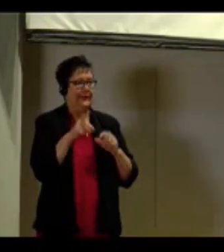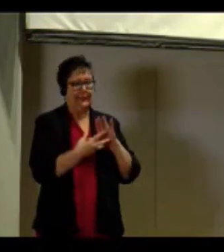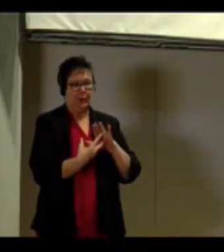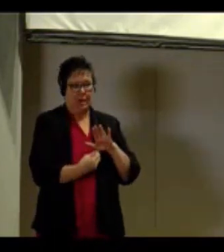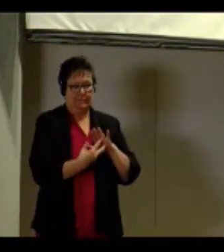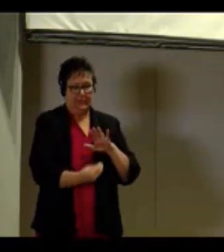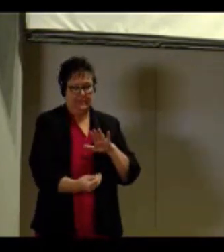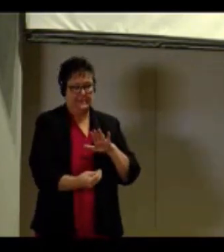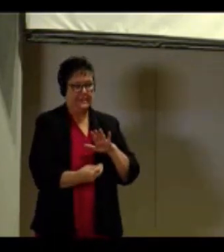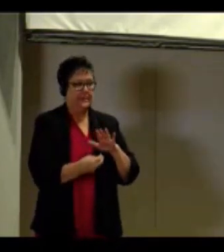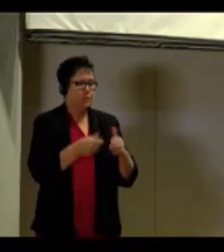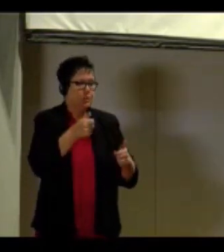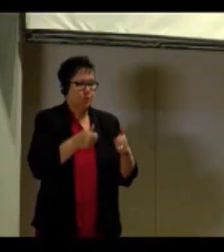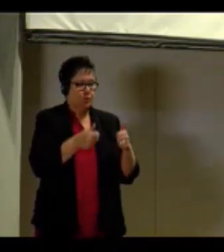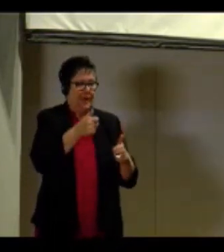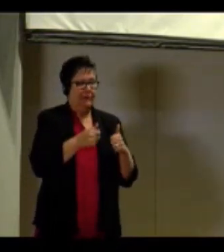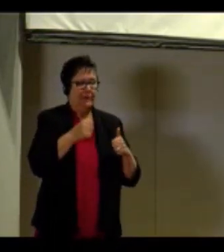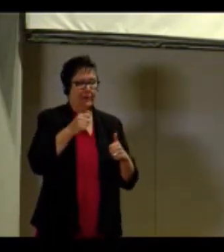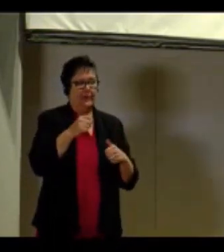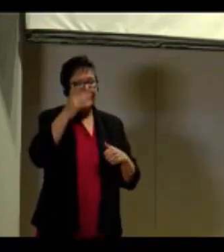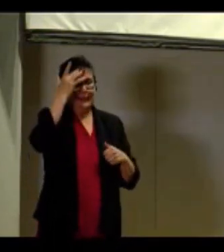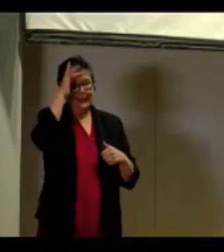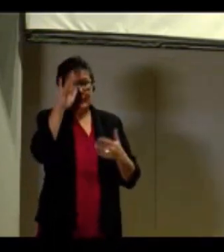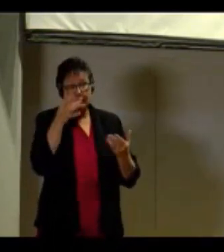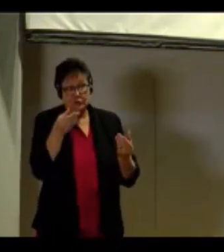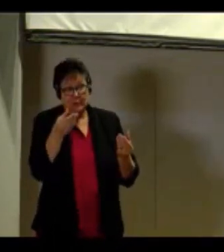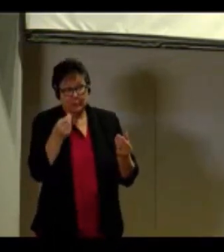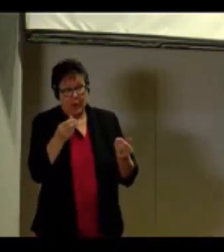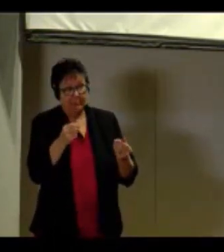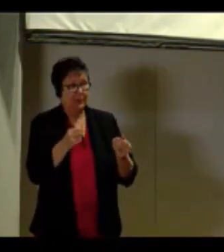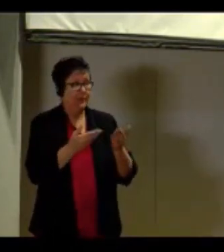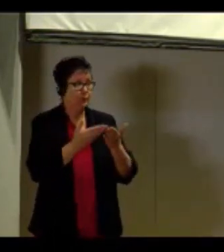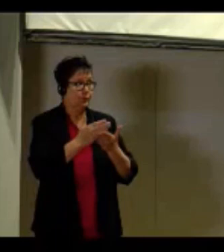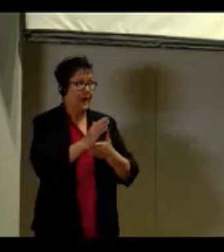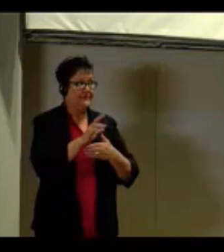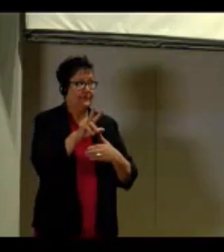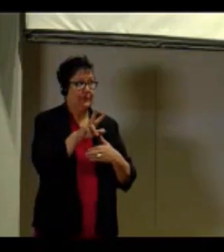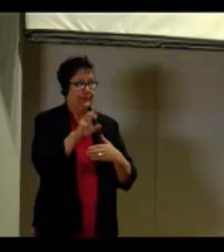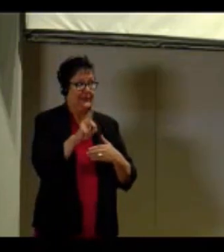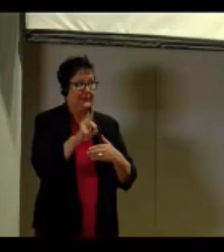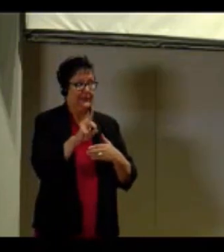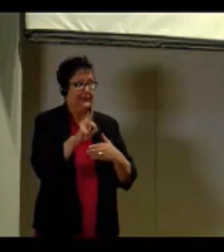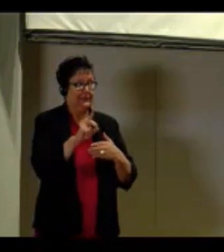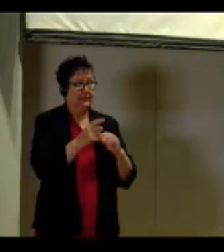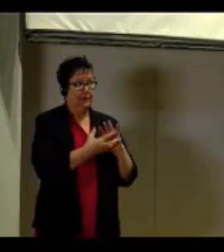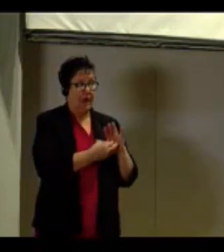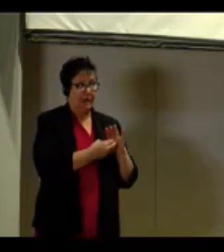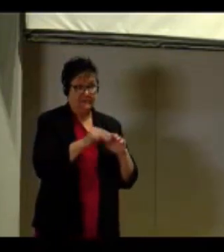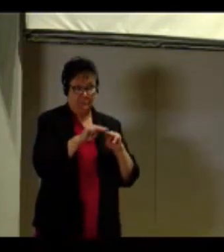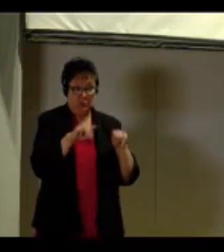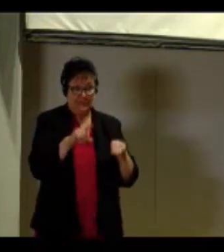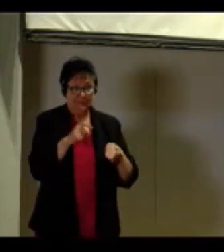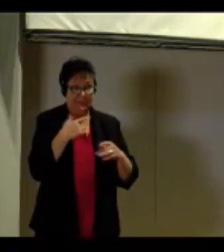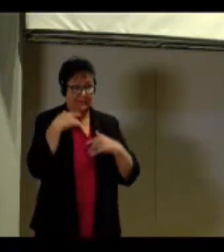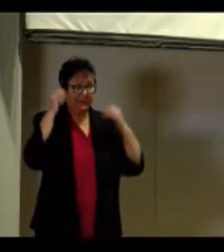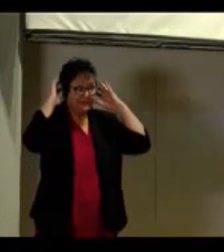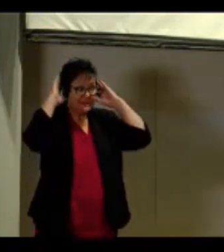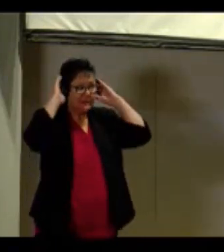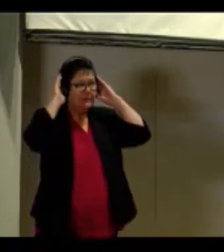and whether the intellectual property rights in the 3D copies and whether that's something museums need to be concerned about.